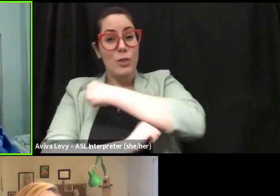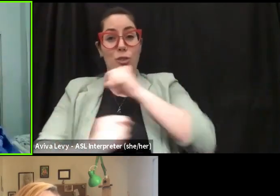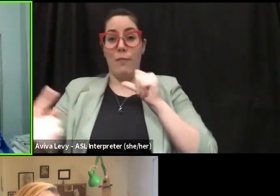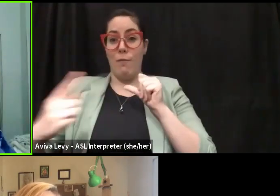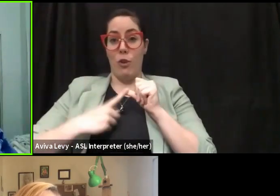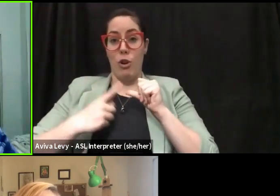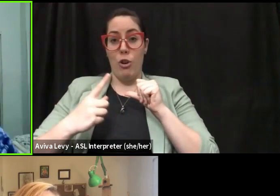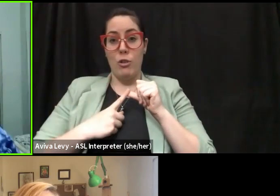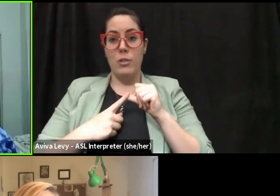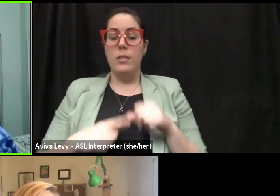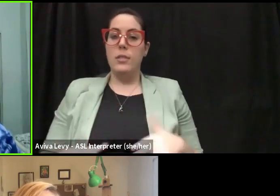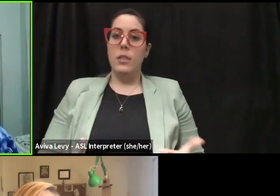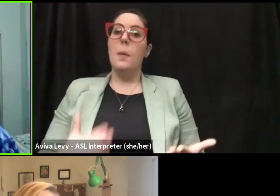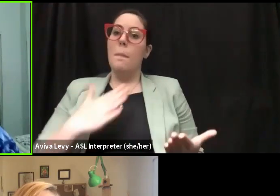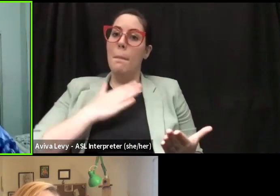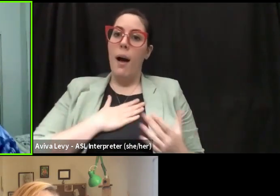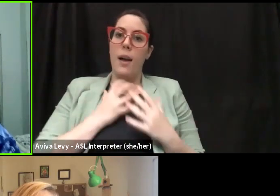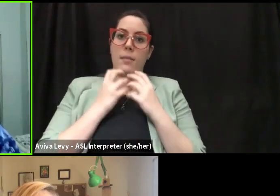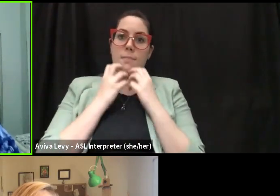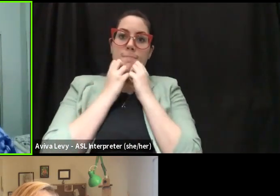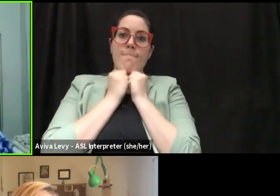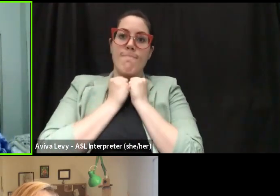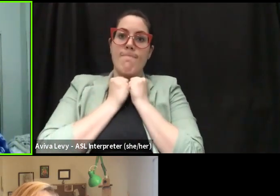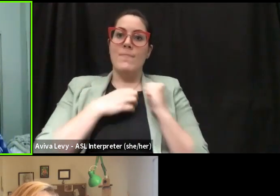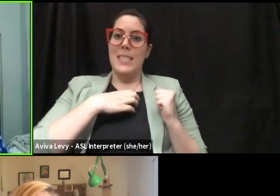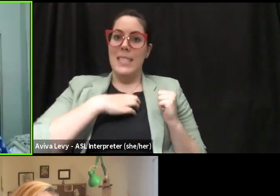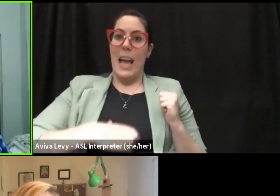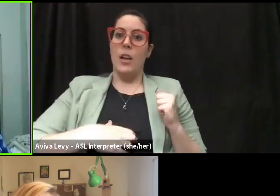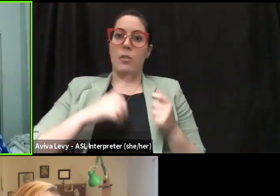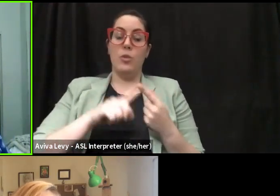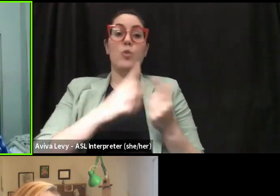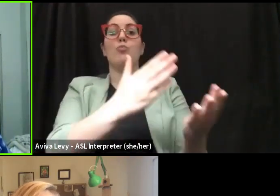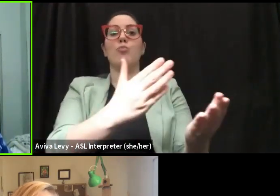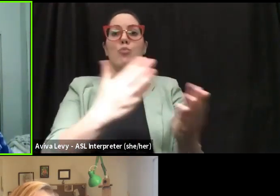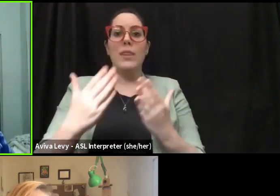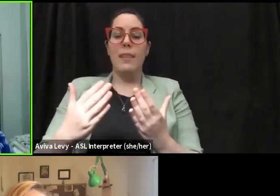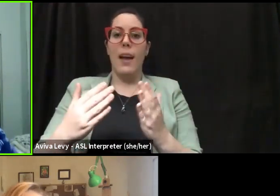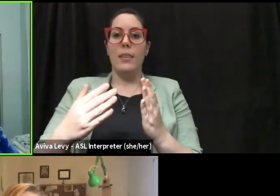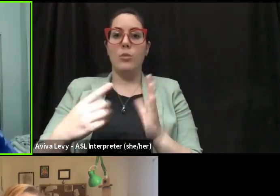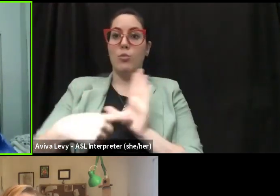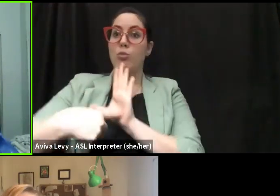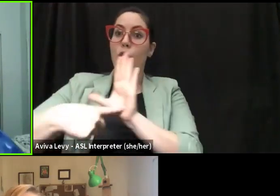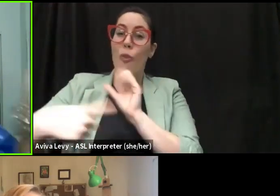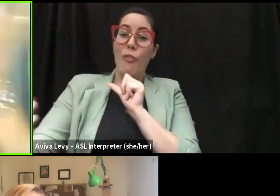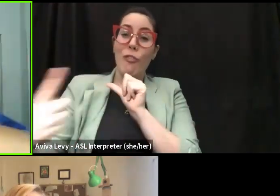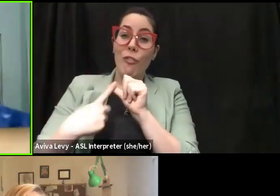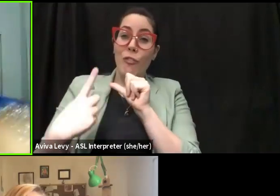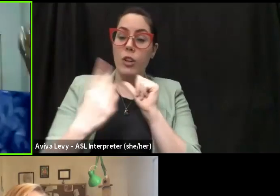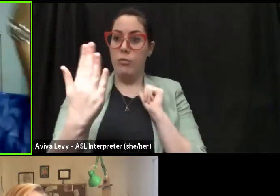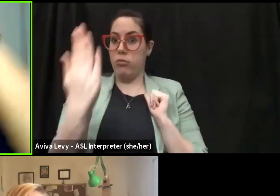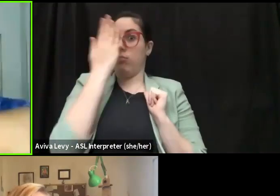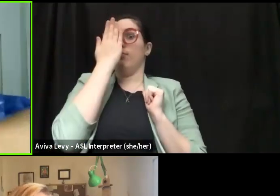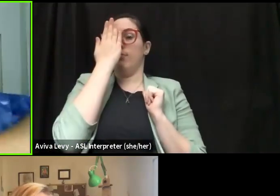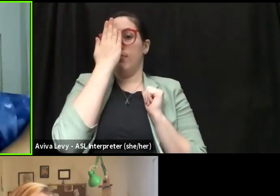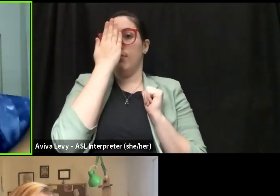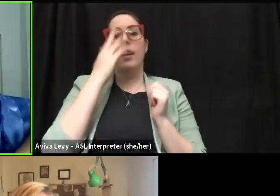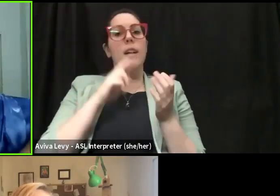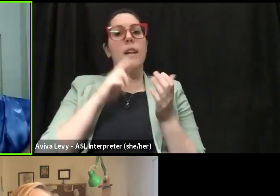it is my desire to bring that to the forefront in the mind. And I'm not saying let's